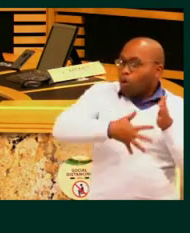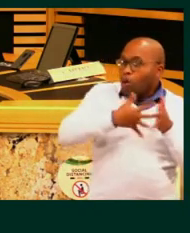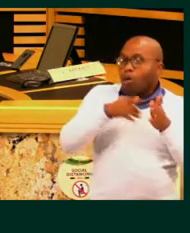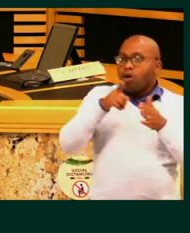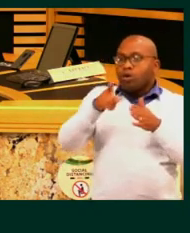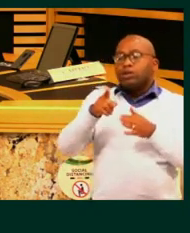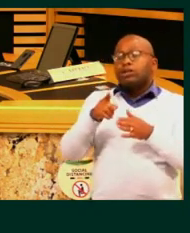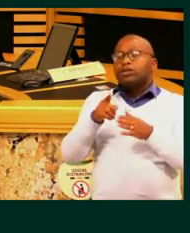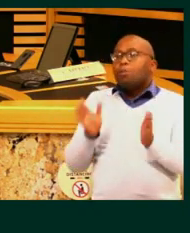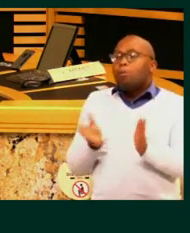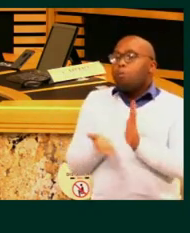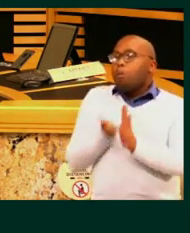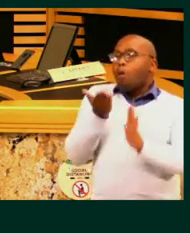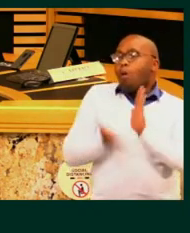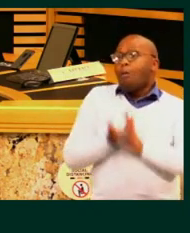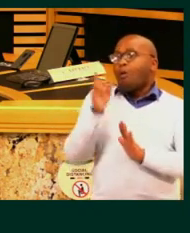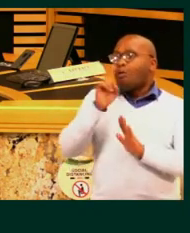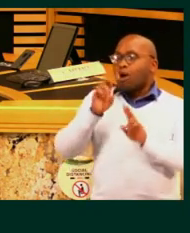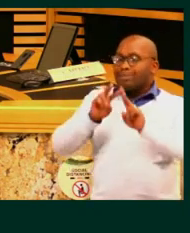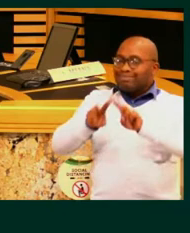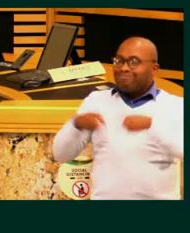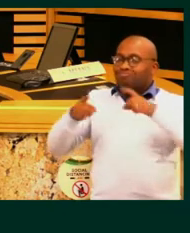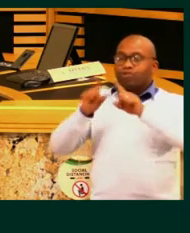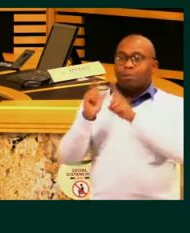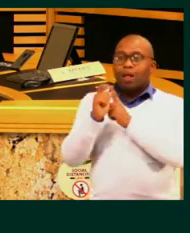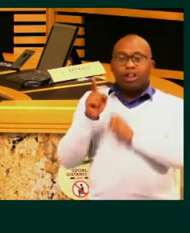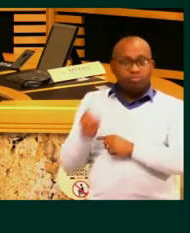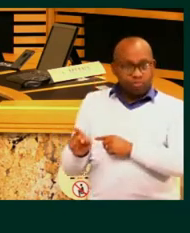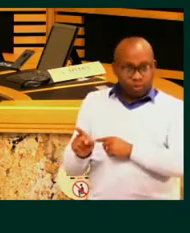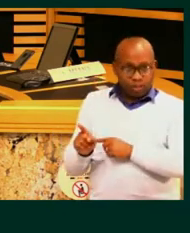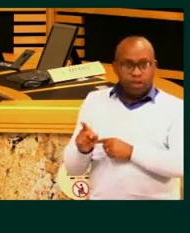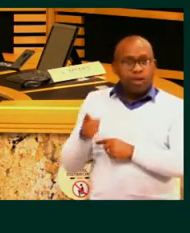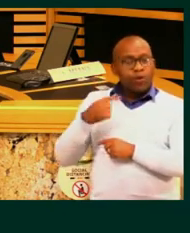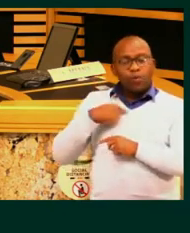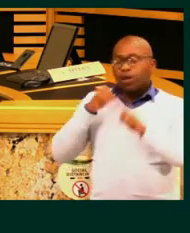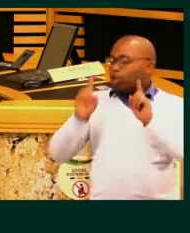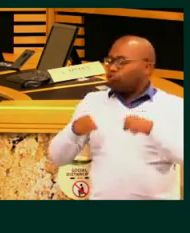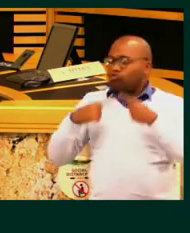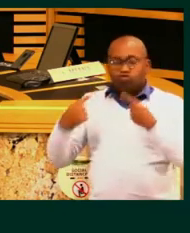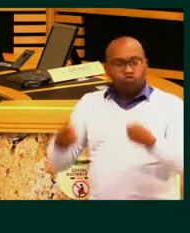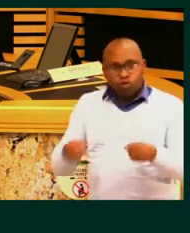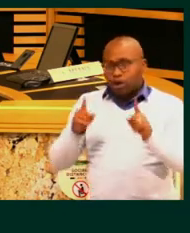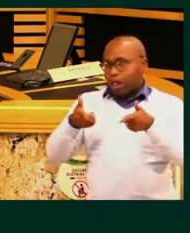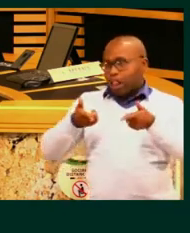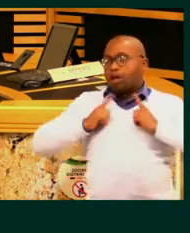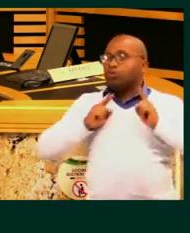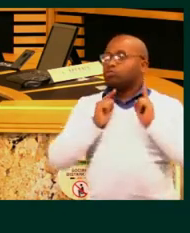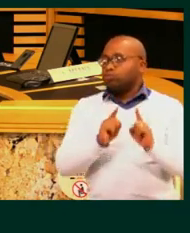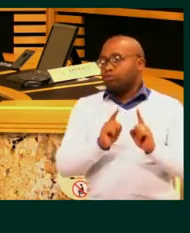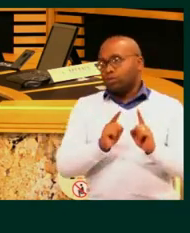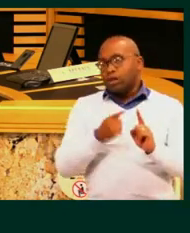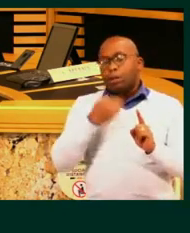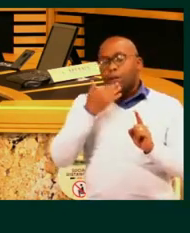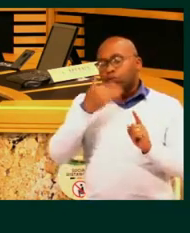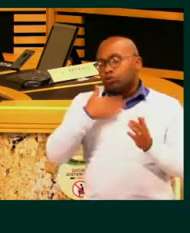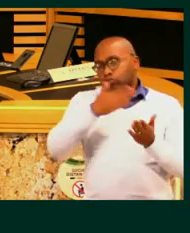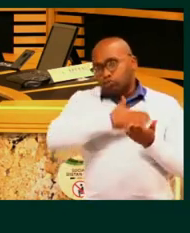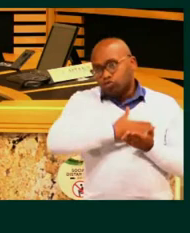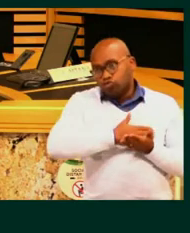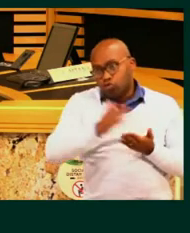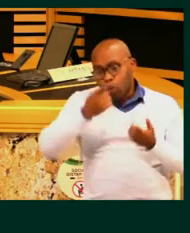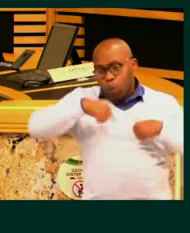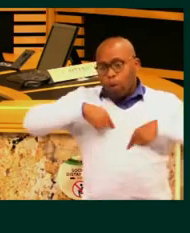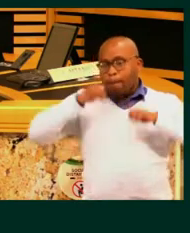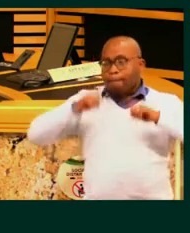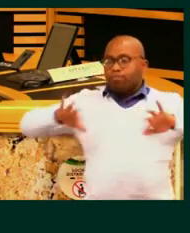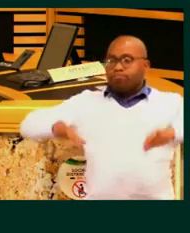culture and objectification of women must be condemned with the contempt that it deserves together let us shine as a be of Hope in the fight against gender